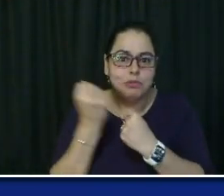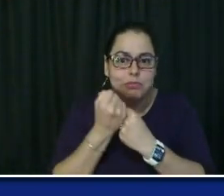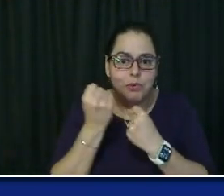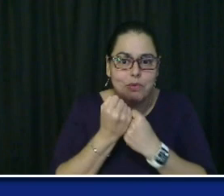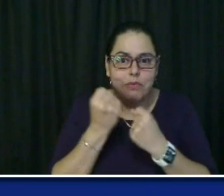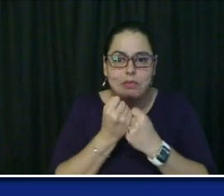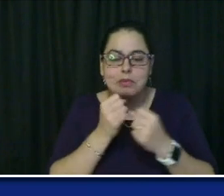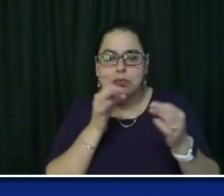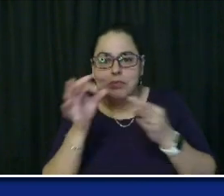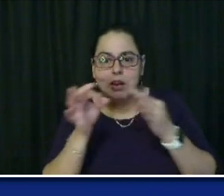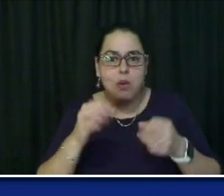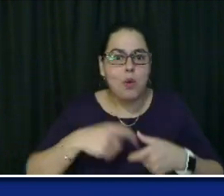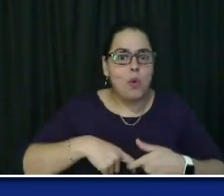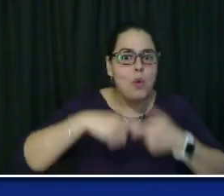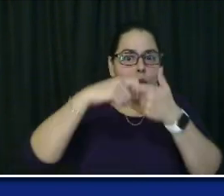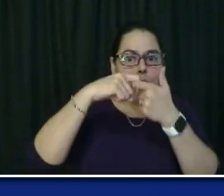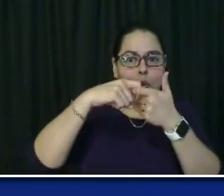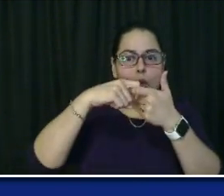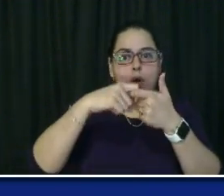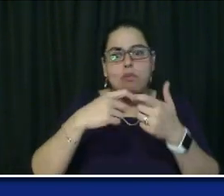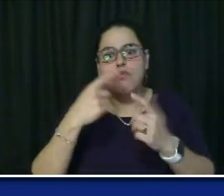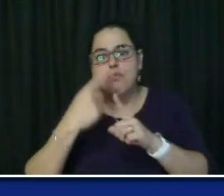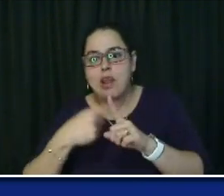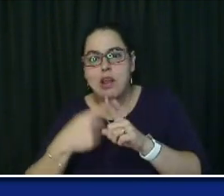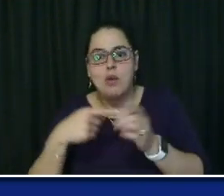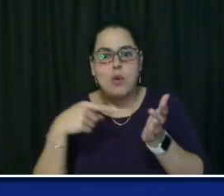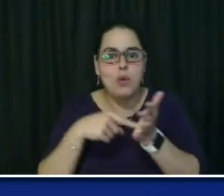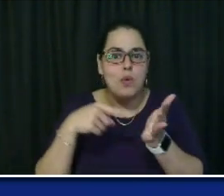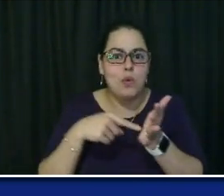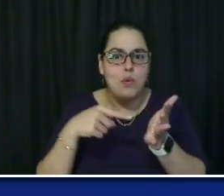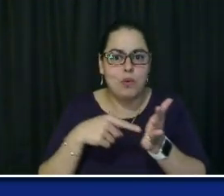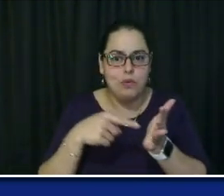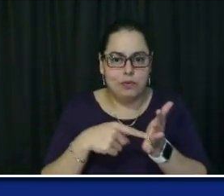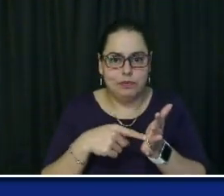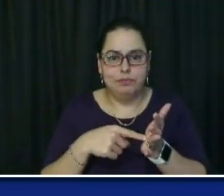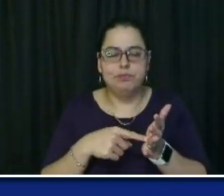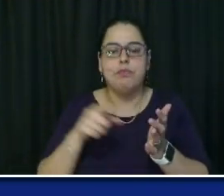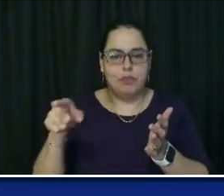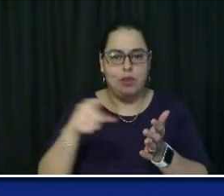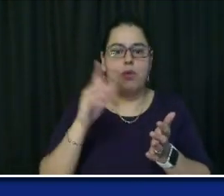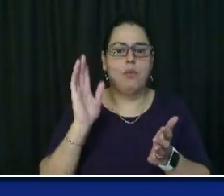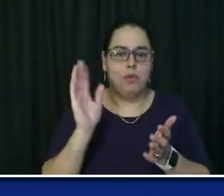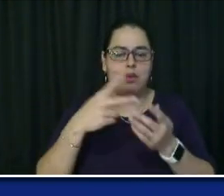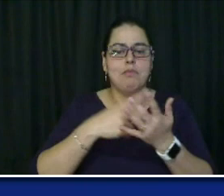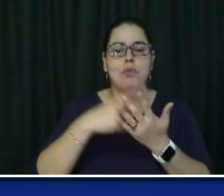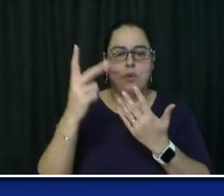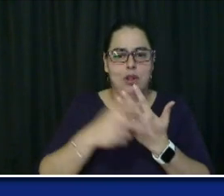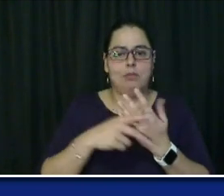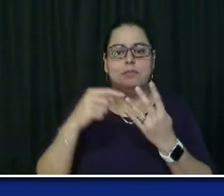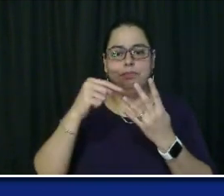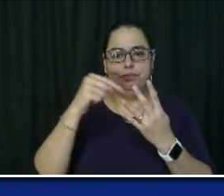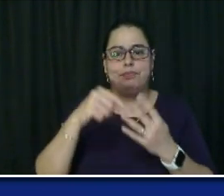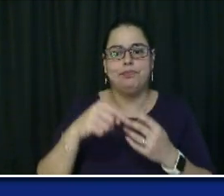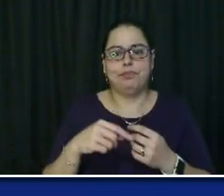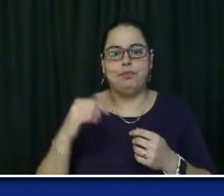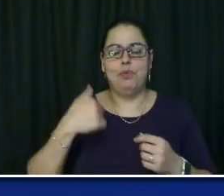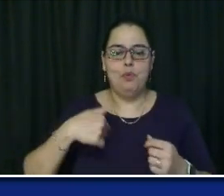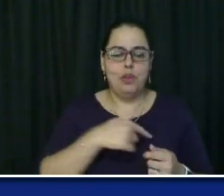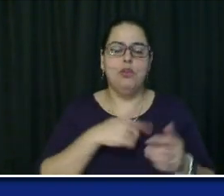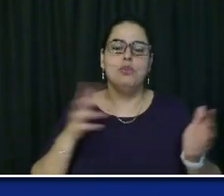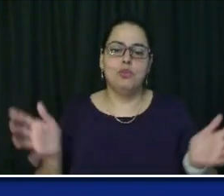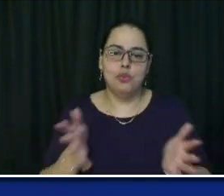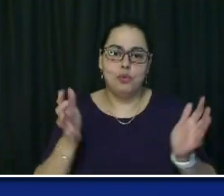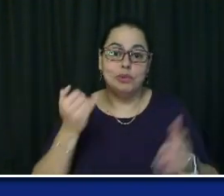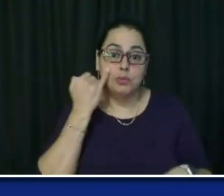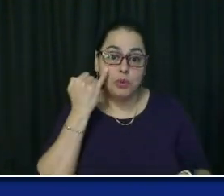those funds in the past for other purposes. And we encourage you, if you have a housing situation, to go to one of a number of